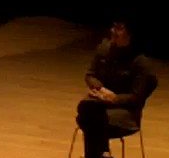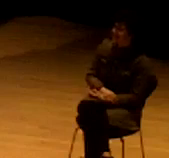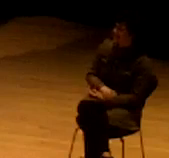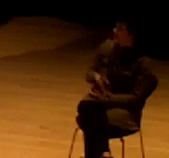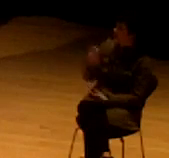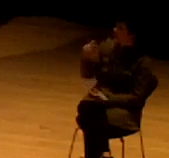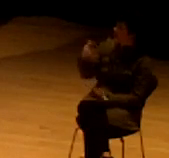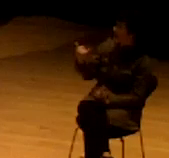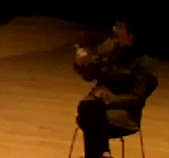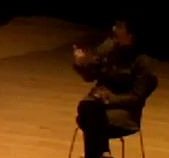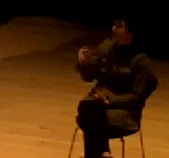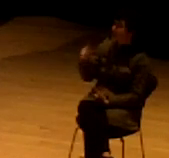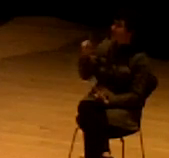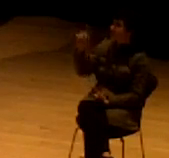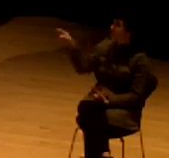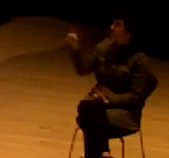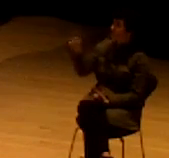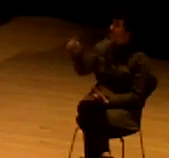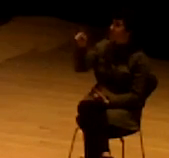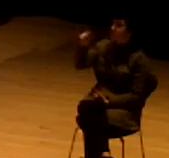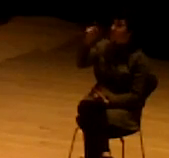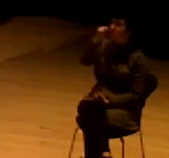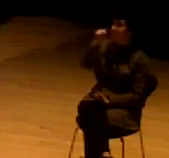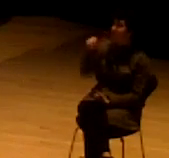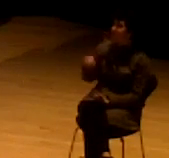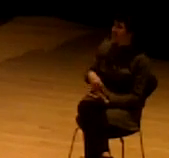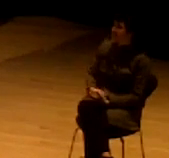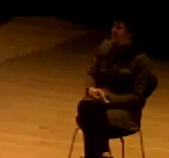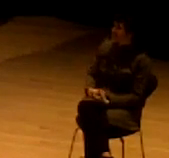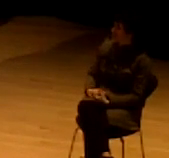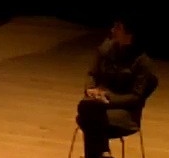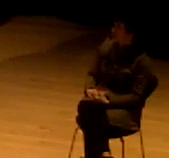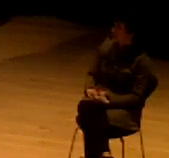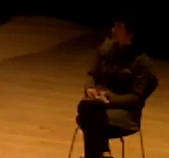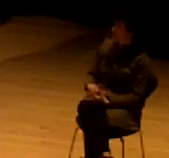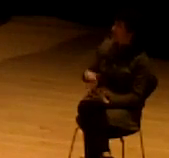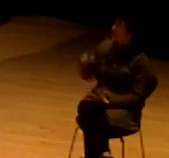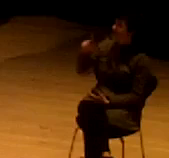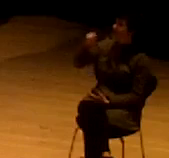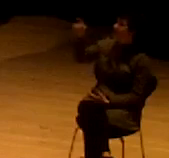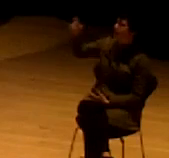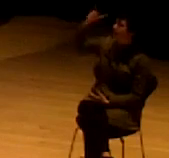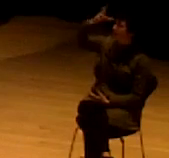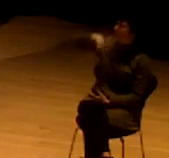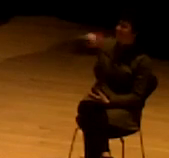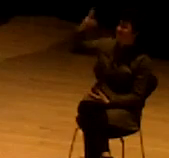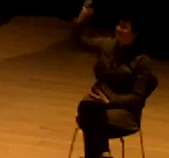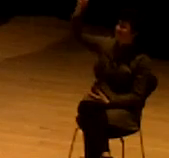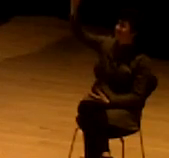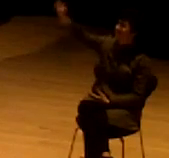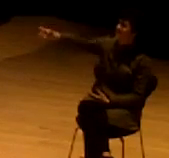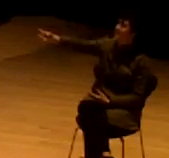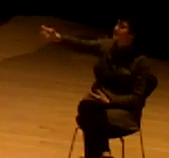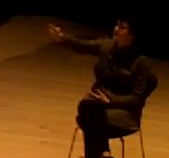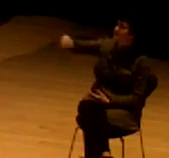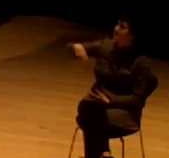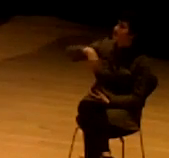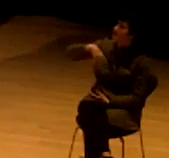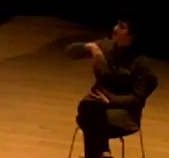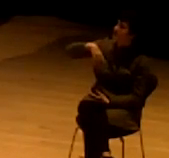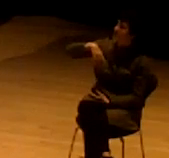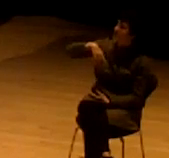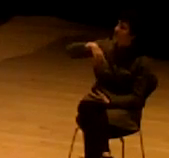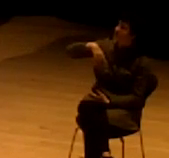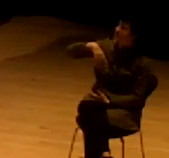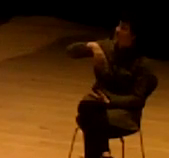Julie, and then you, and then you. Yeah, congratulations on this film as well. Just want to